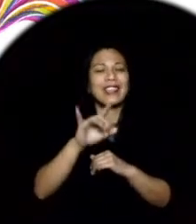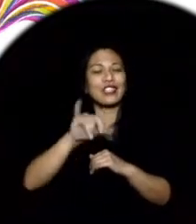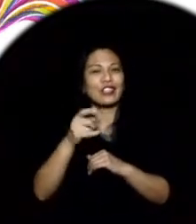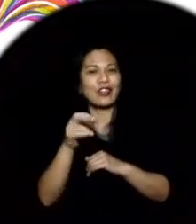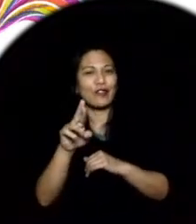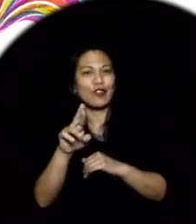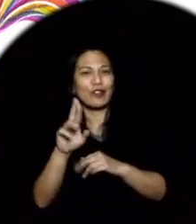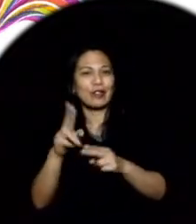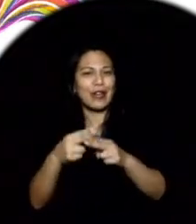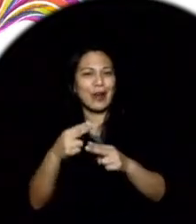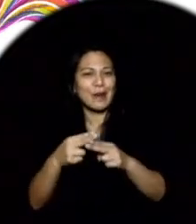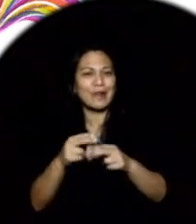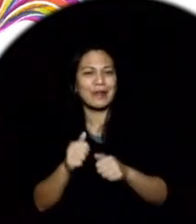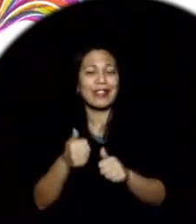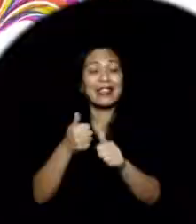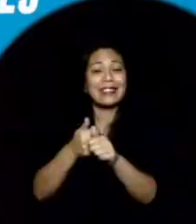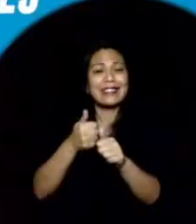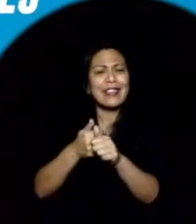structure a story.